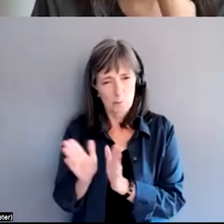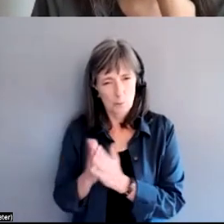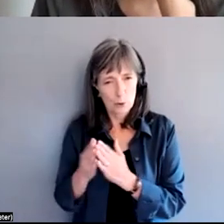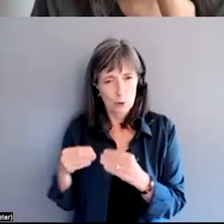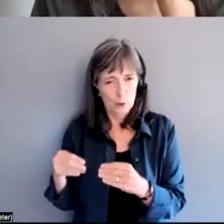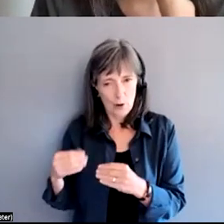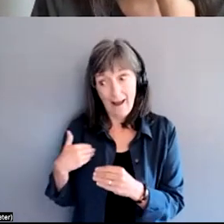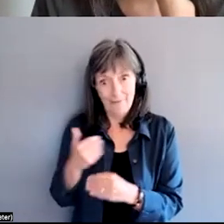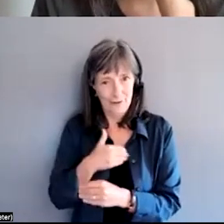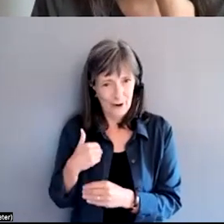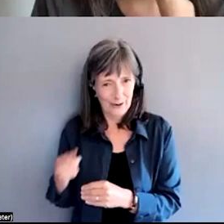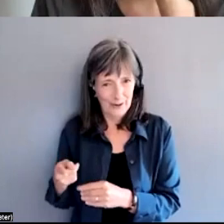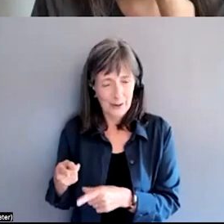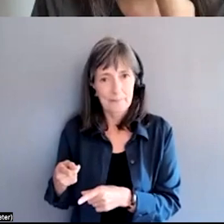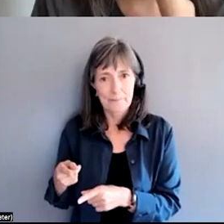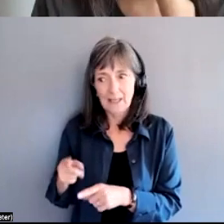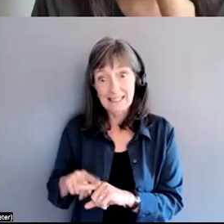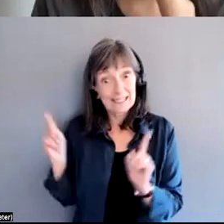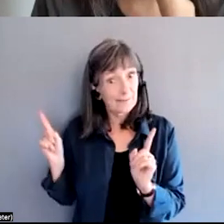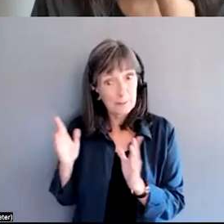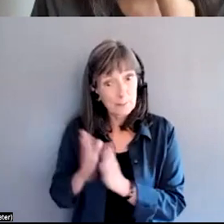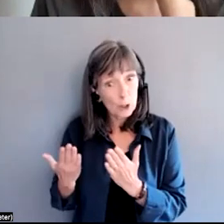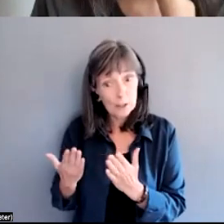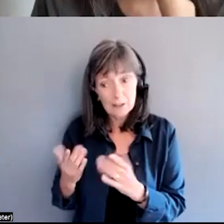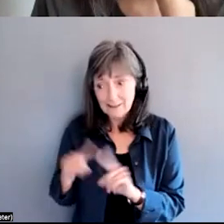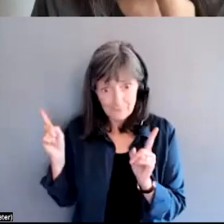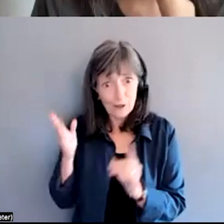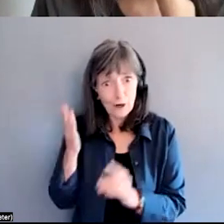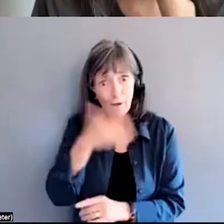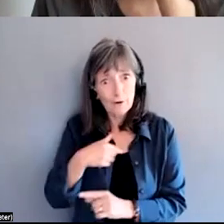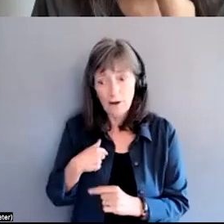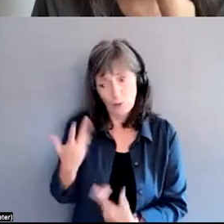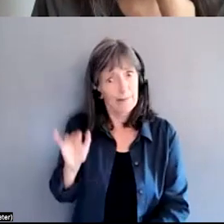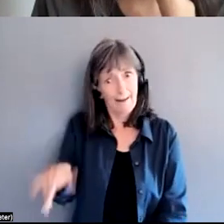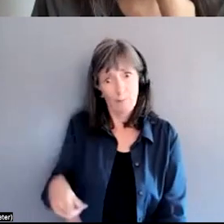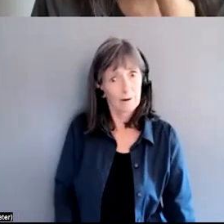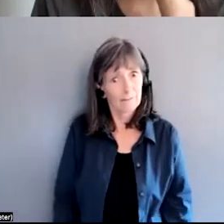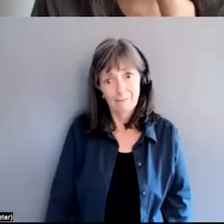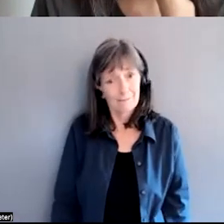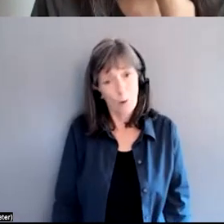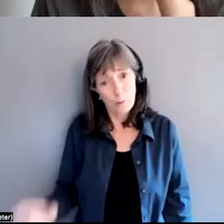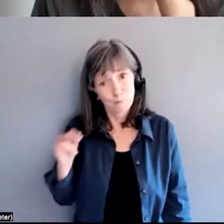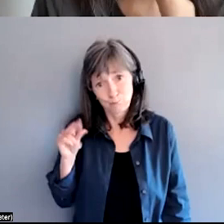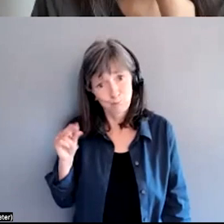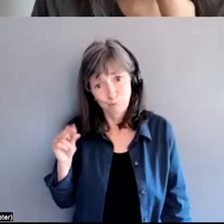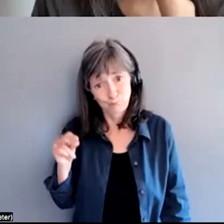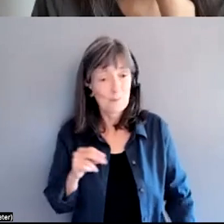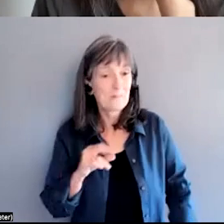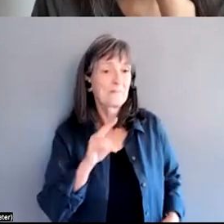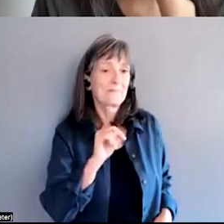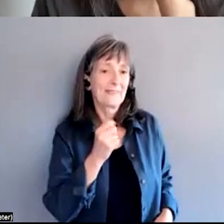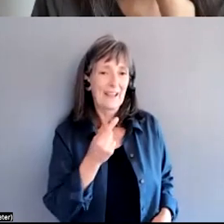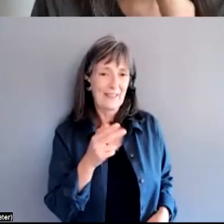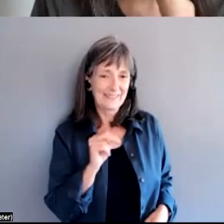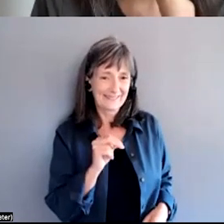have in Toronto, it's like, it was a different book. It was a different cover. And I did not want that. Right. So Nathan, I noticed you nodding